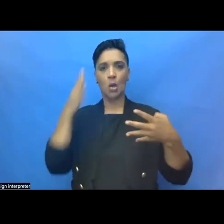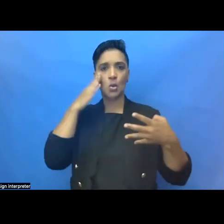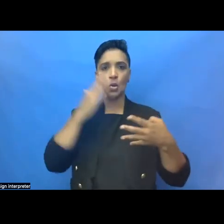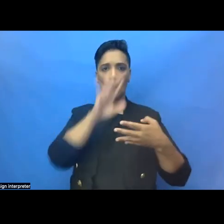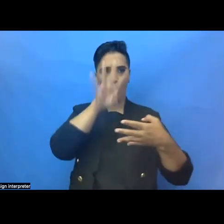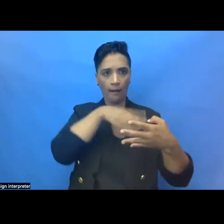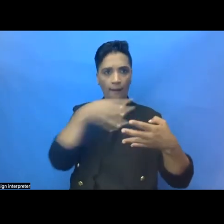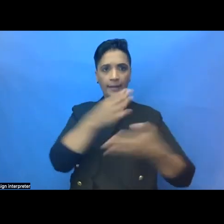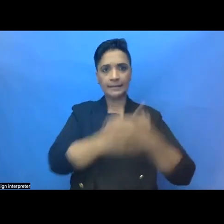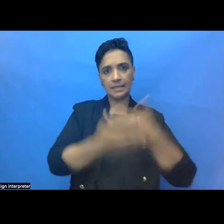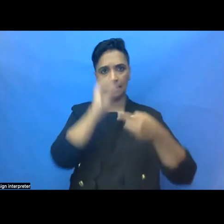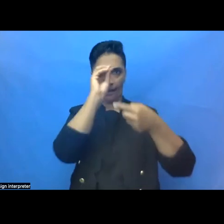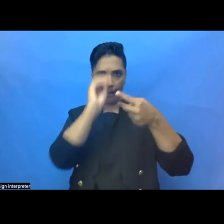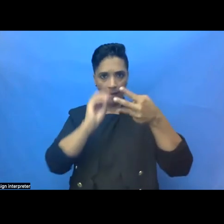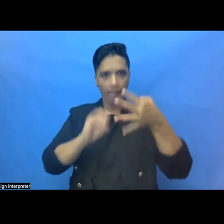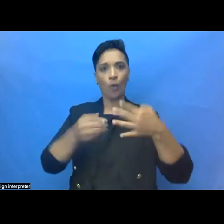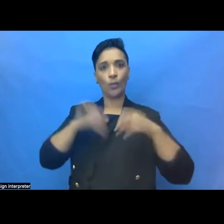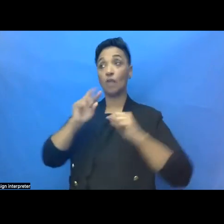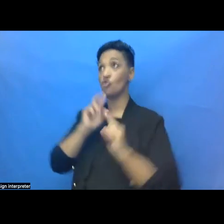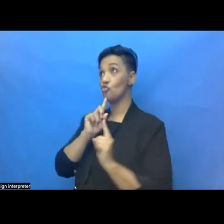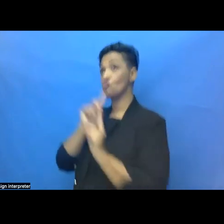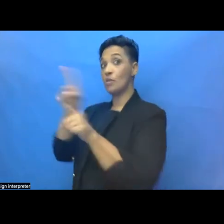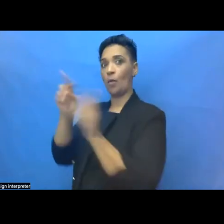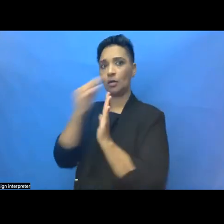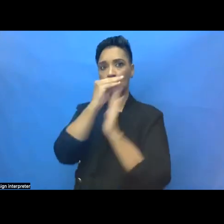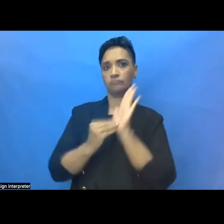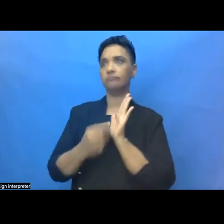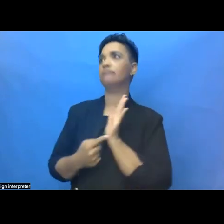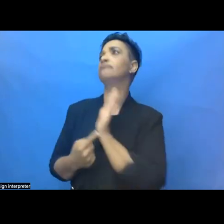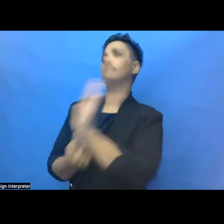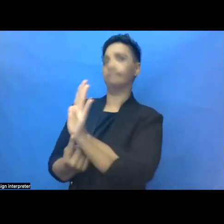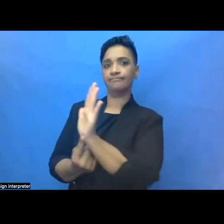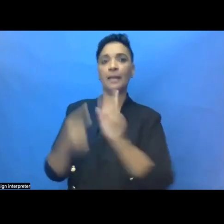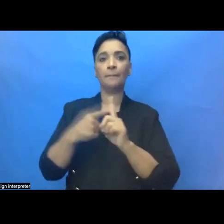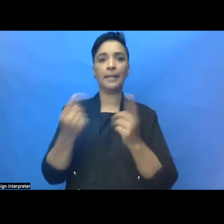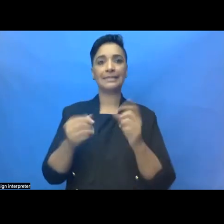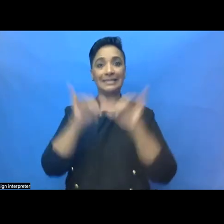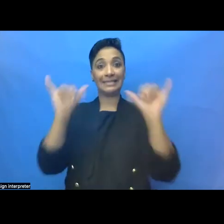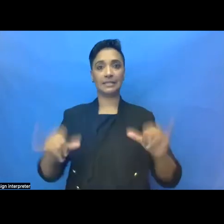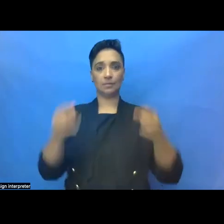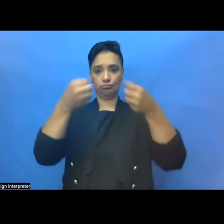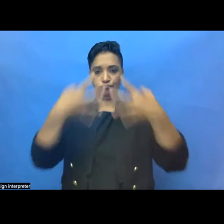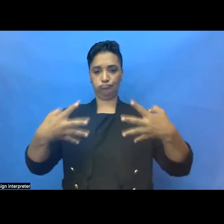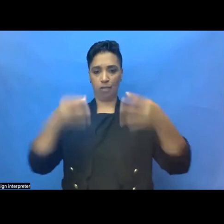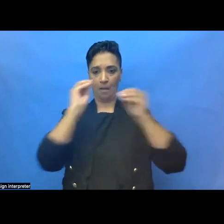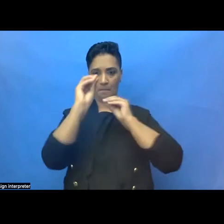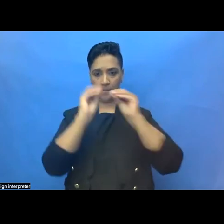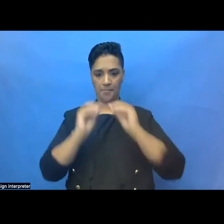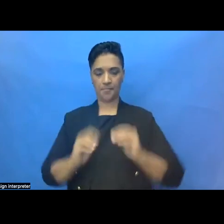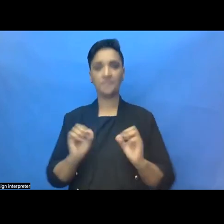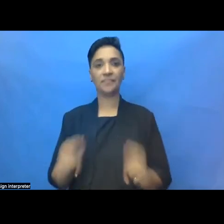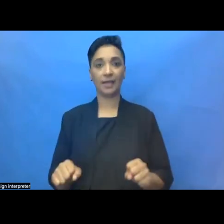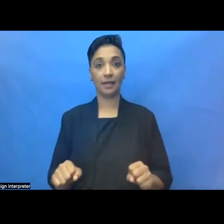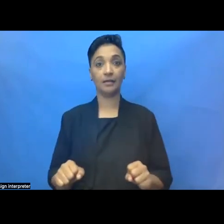report back to humanitarian leadership and start feeding the system with this kind of information. But I say in the same breath that donors should not